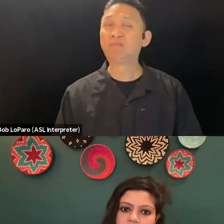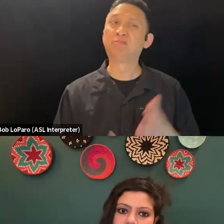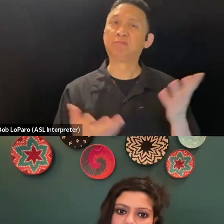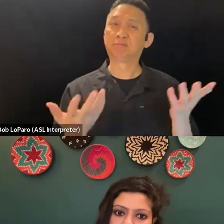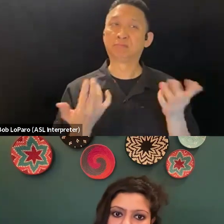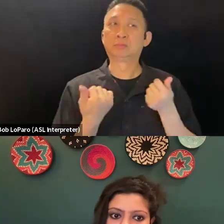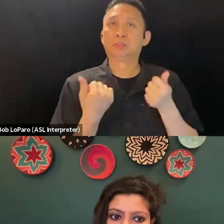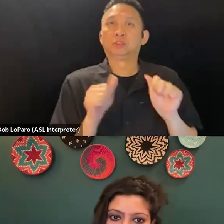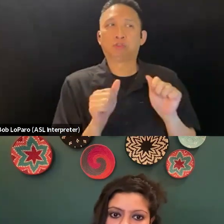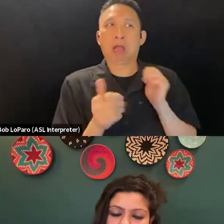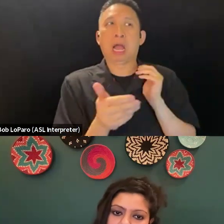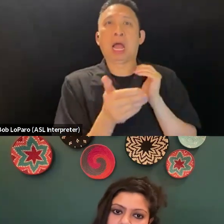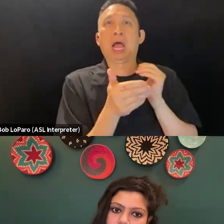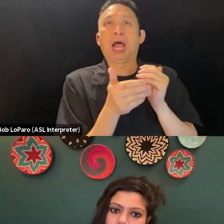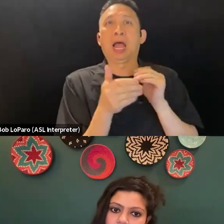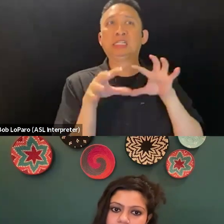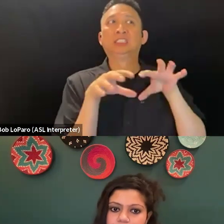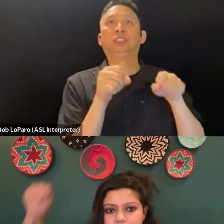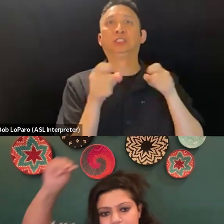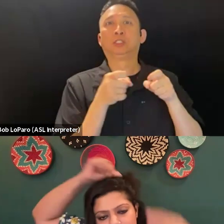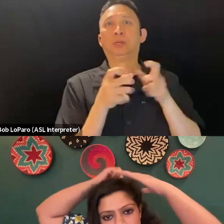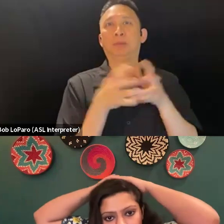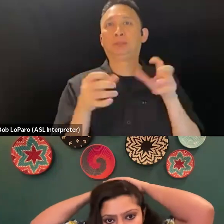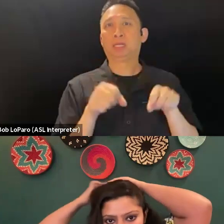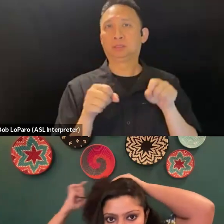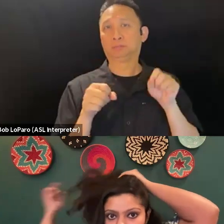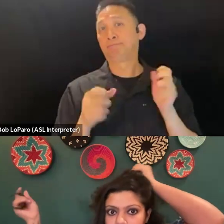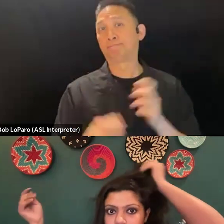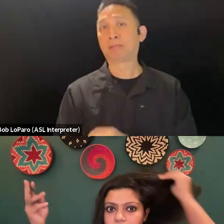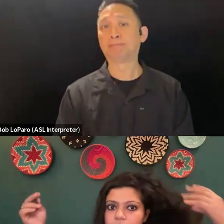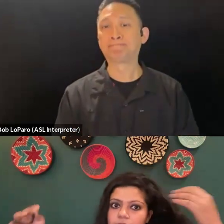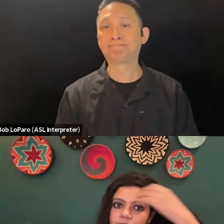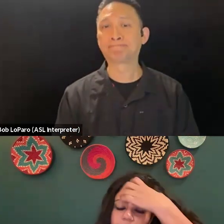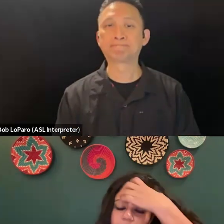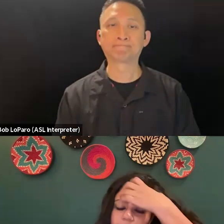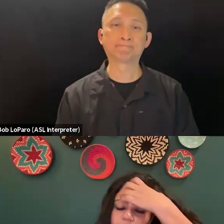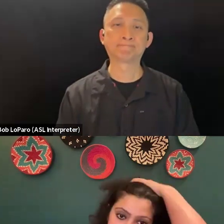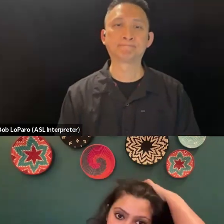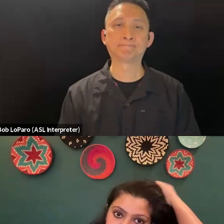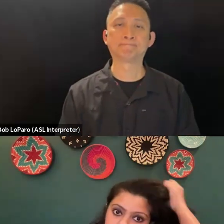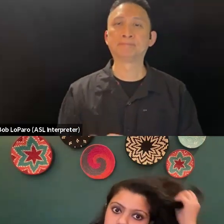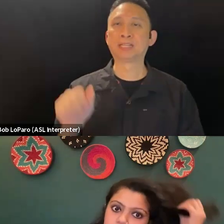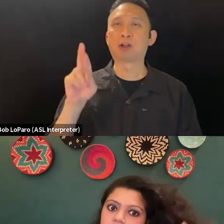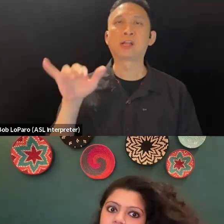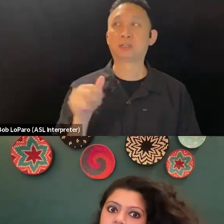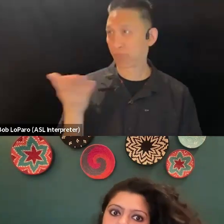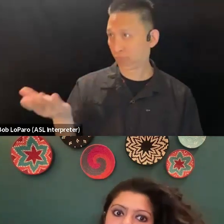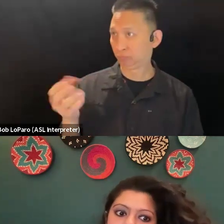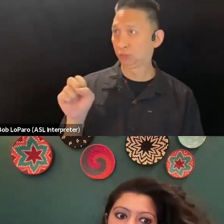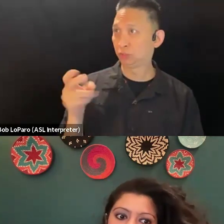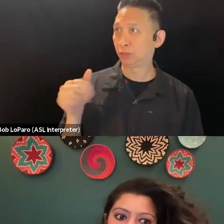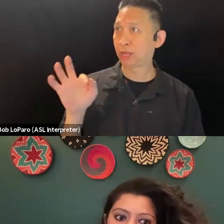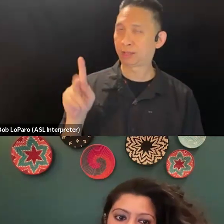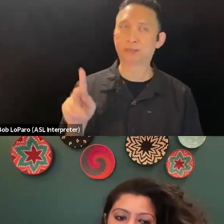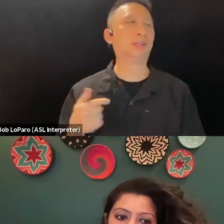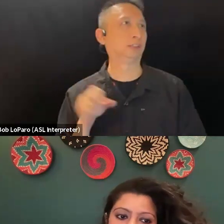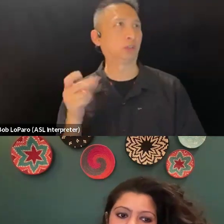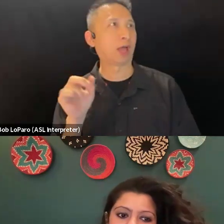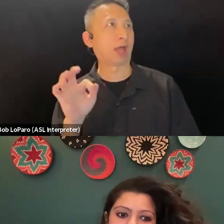you wait, you apply, you wait for a few months for a grant to come in, and then you again continue. And that sort of elliptical